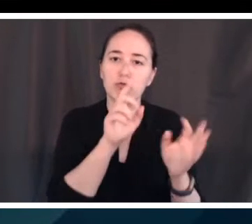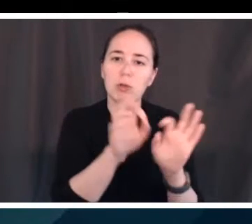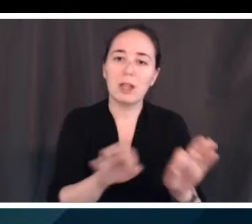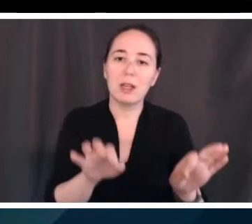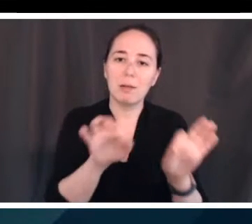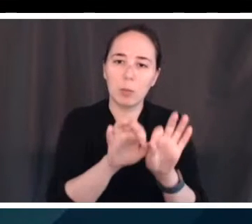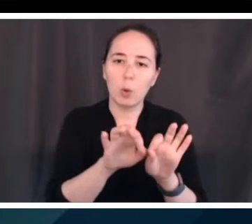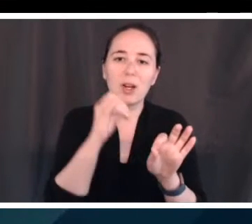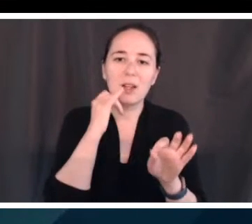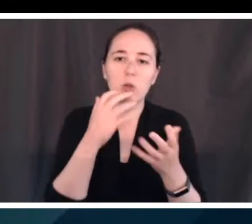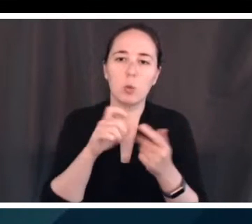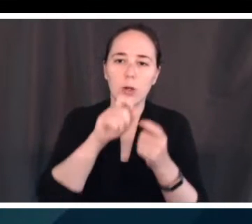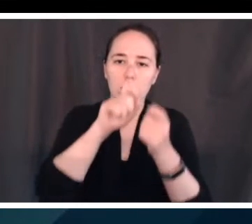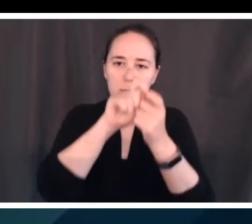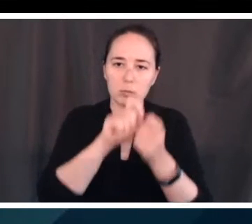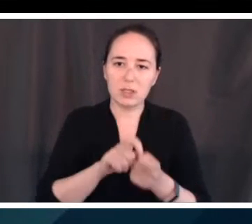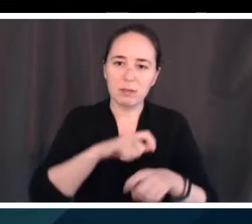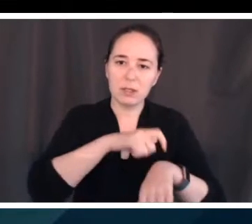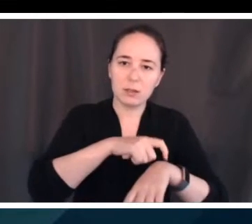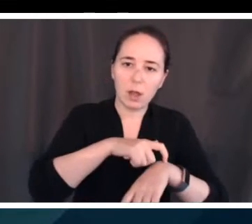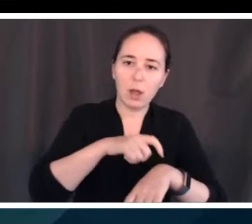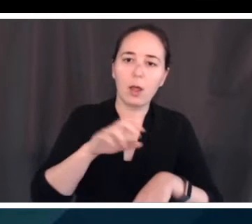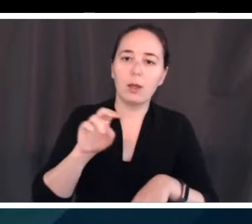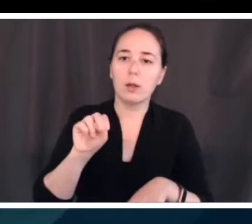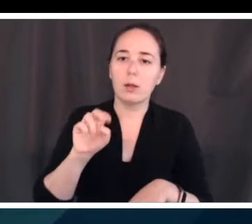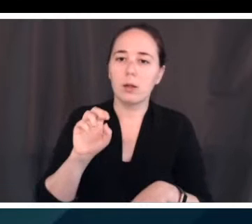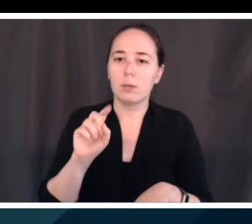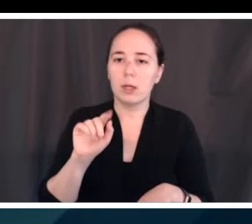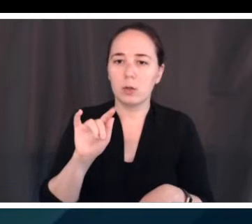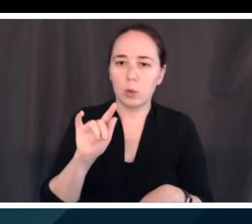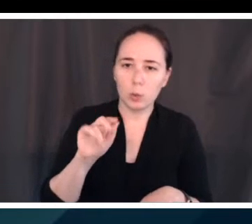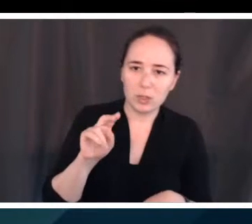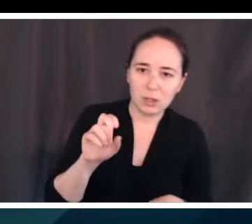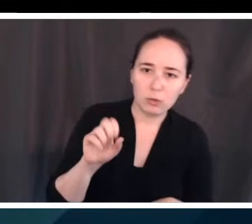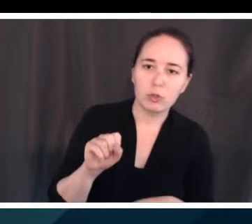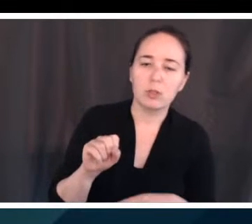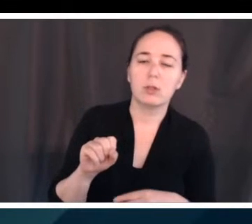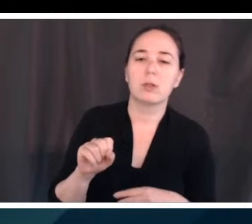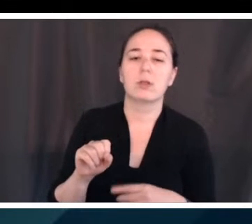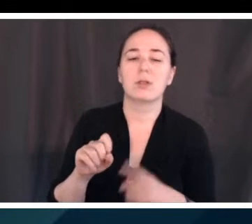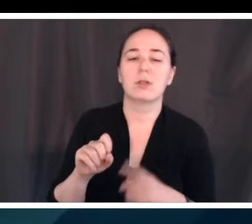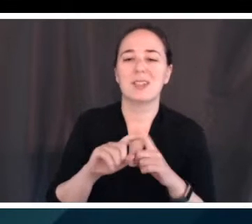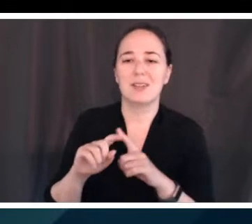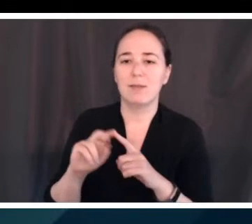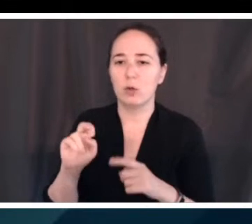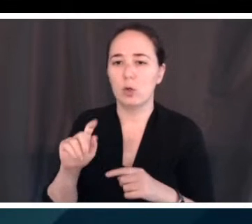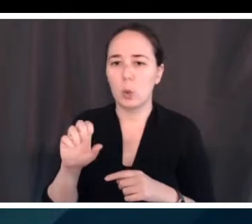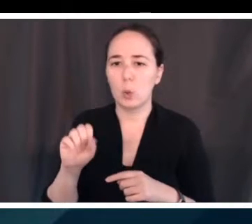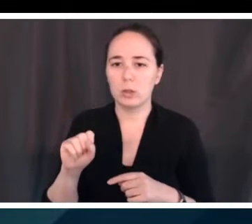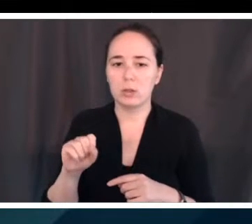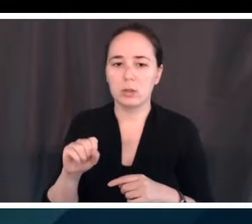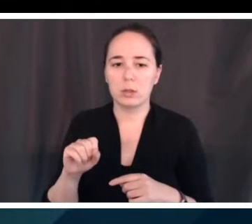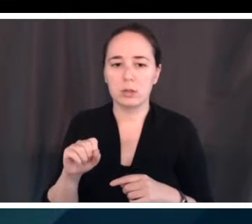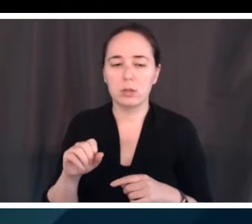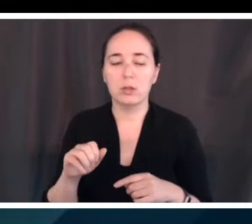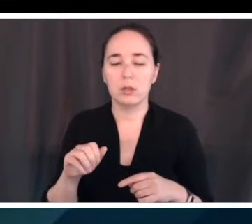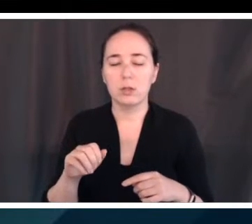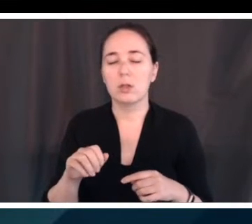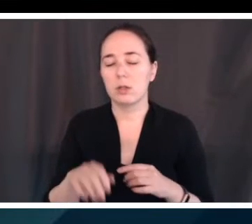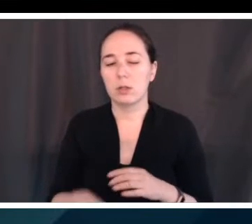timings and notations for stuff, and that can be very enlightening. It taught me much more about